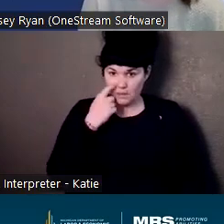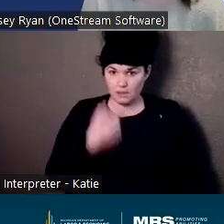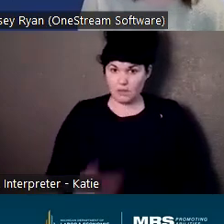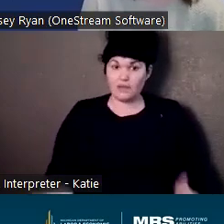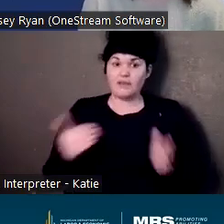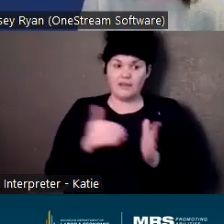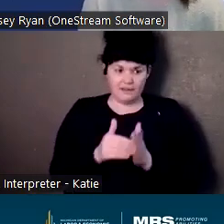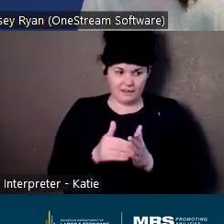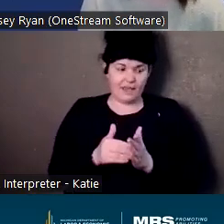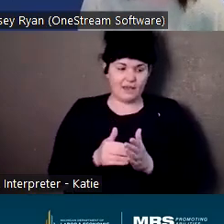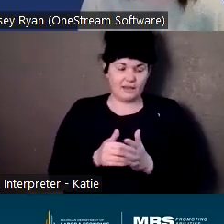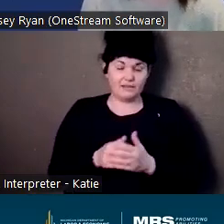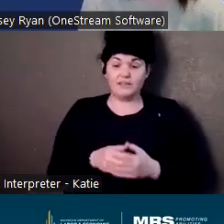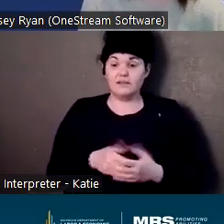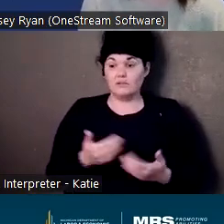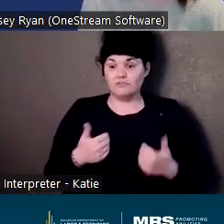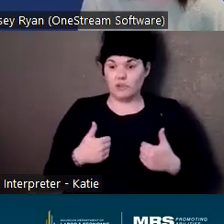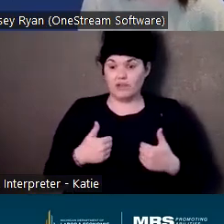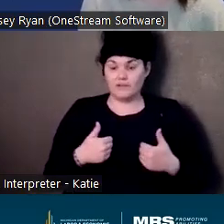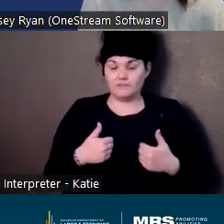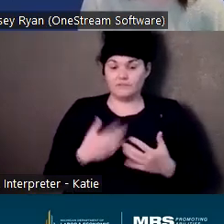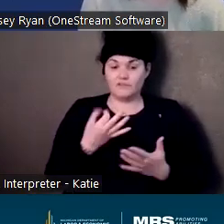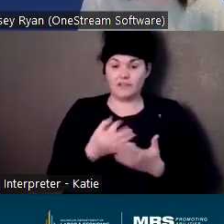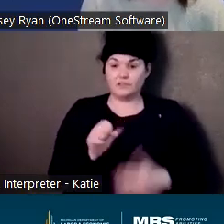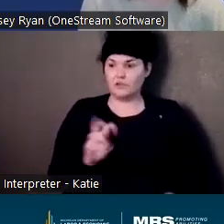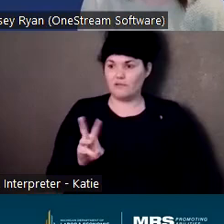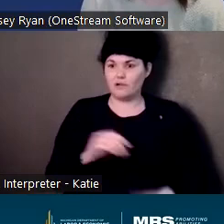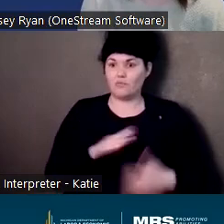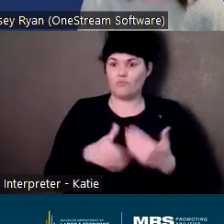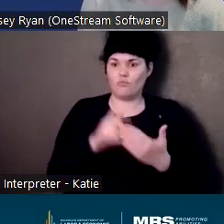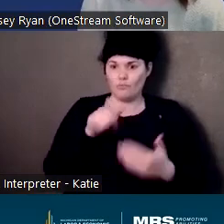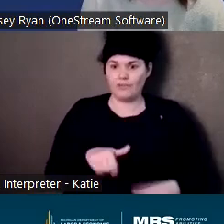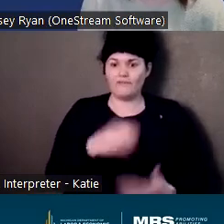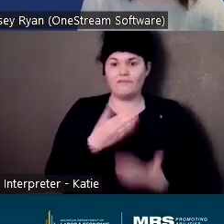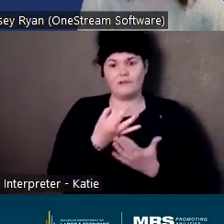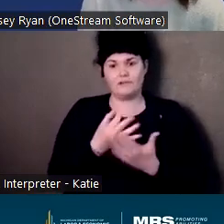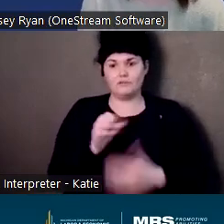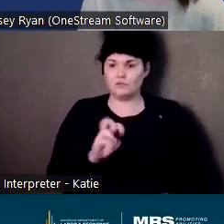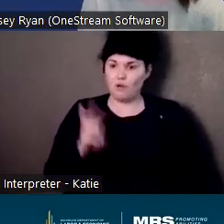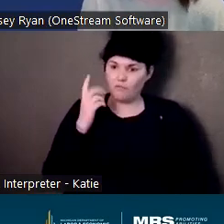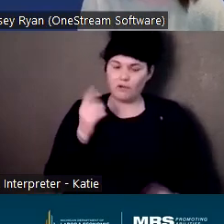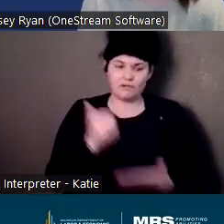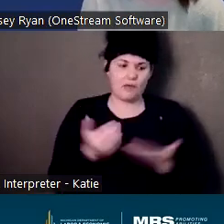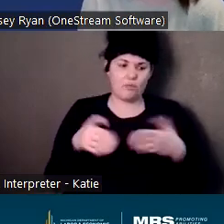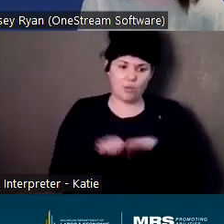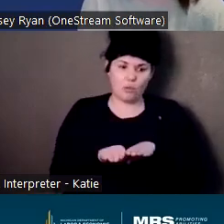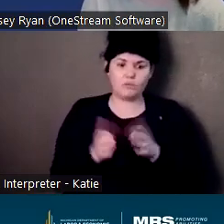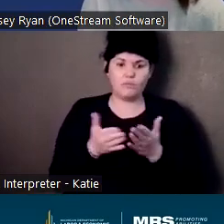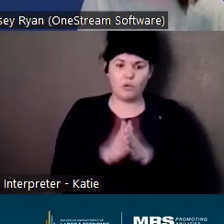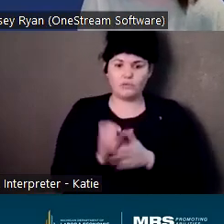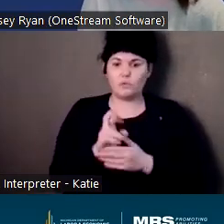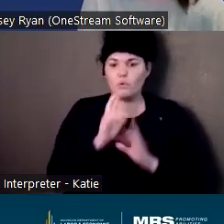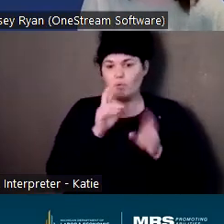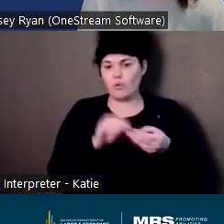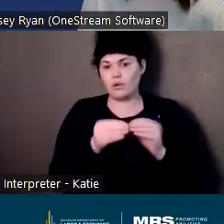software space, who doesn't need a financial software to close their books or report numbers to the SEC or whatever it might be. But yeah, I think